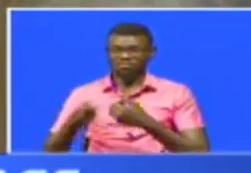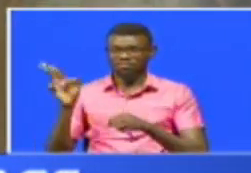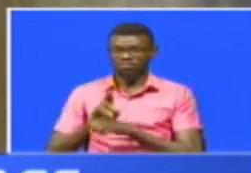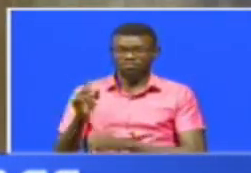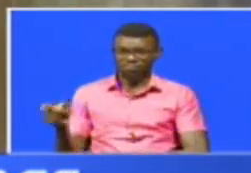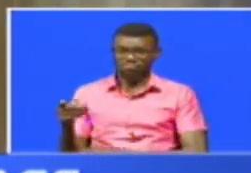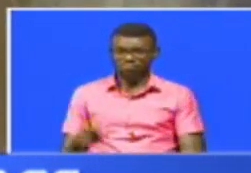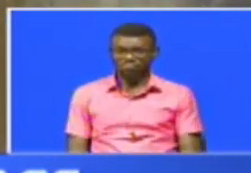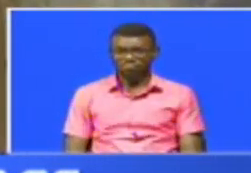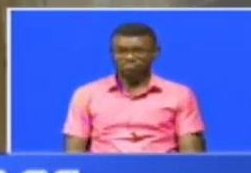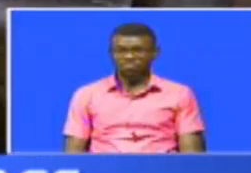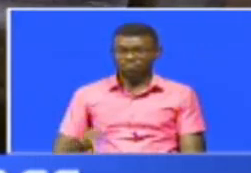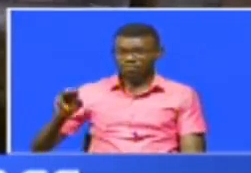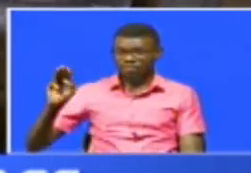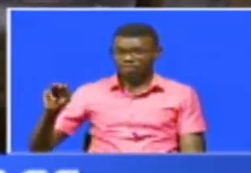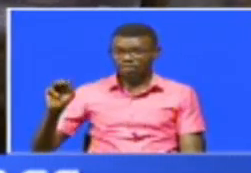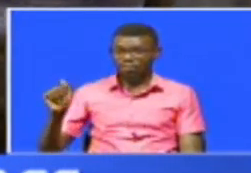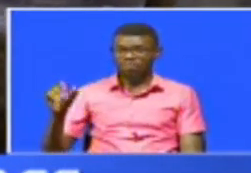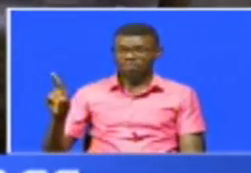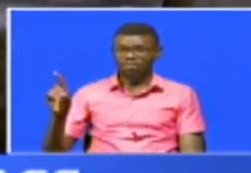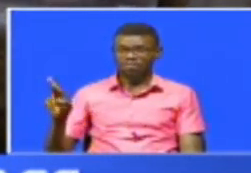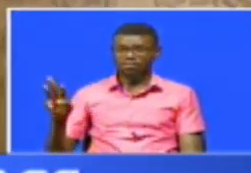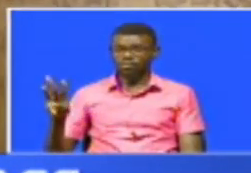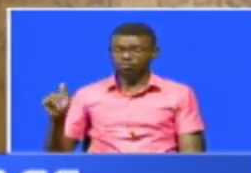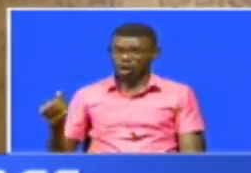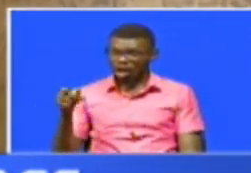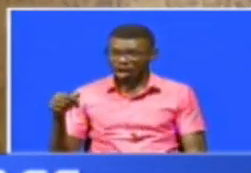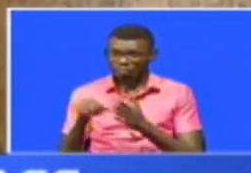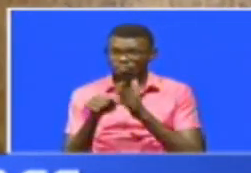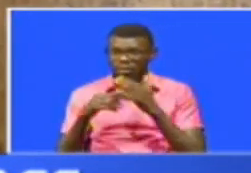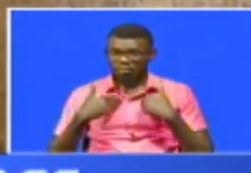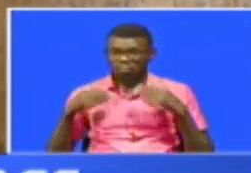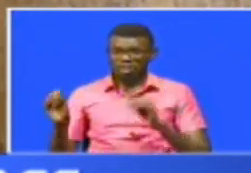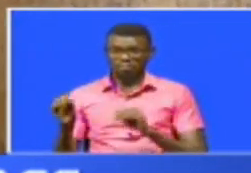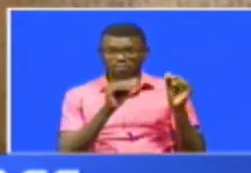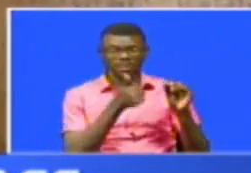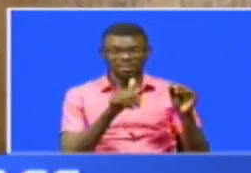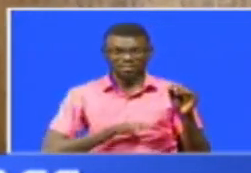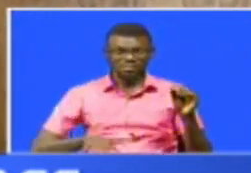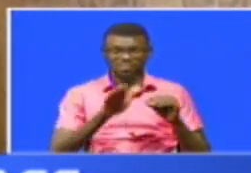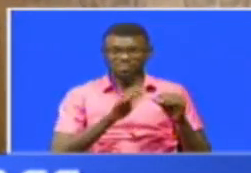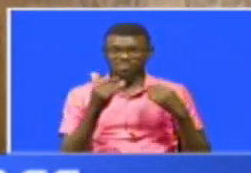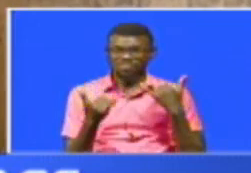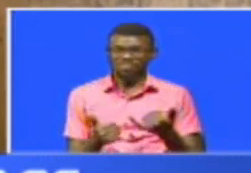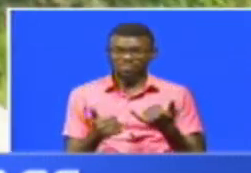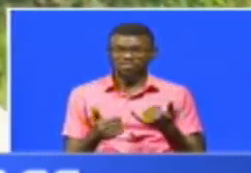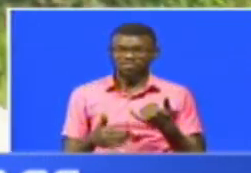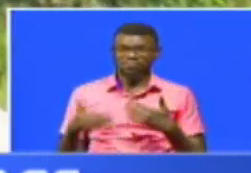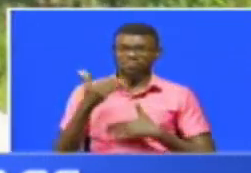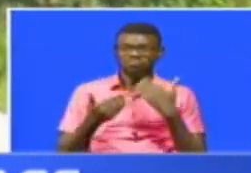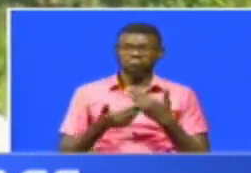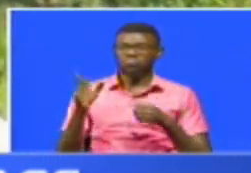As the worsening conditions of Madua village necessitated migration of locals to other places, it is now a ghost structure.